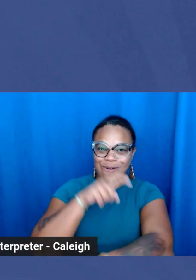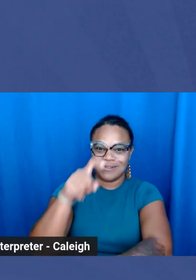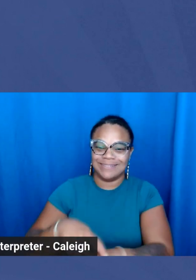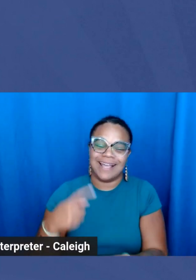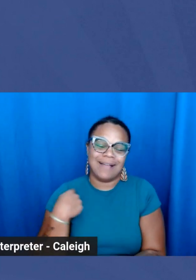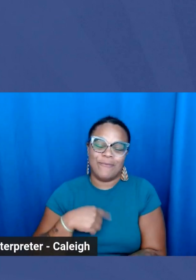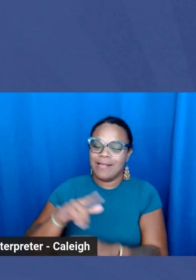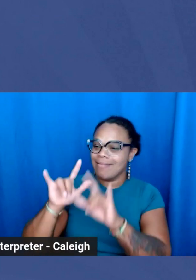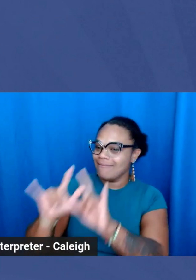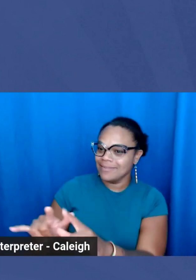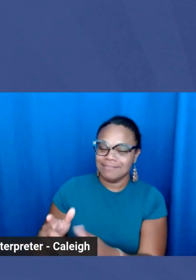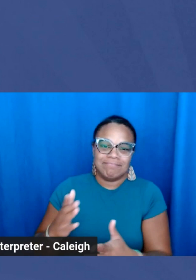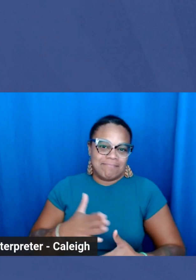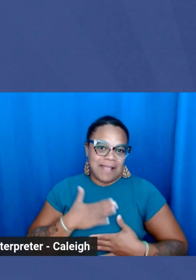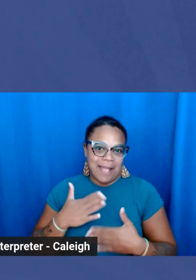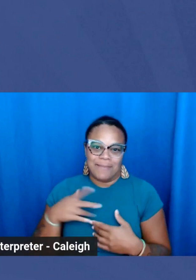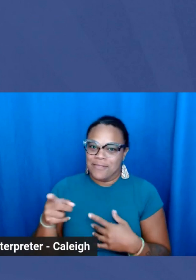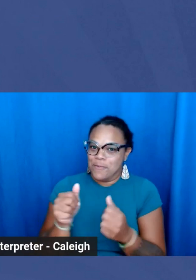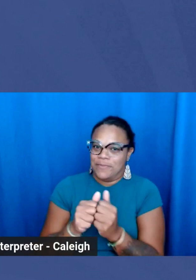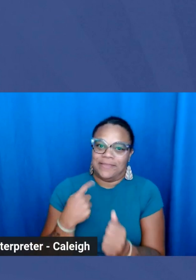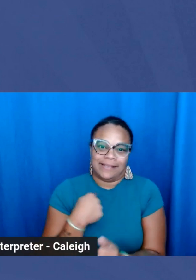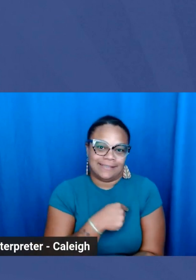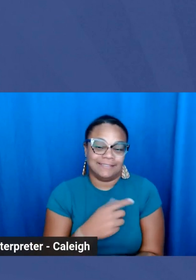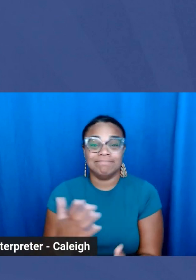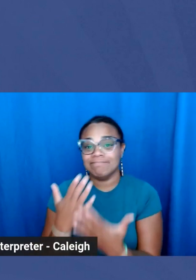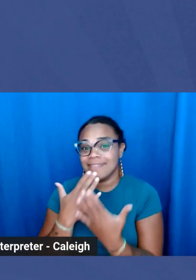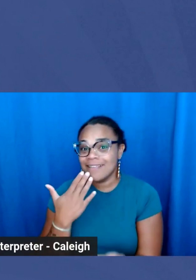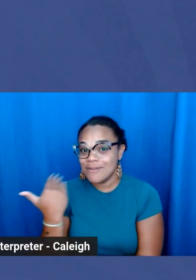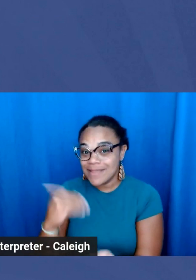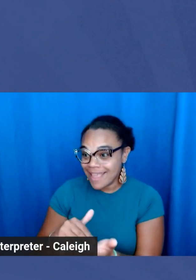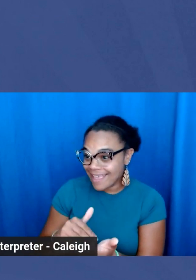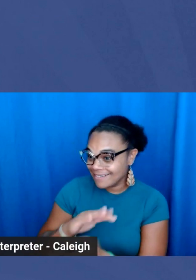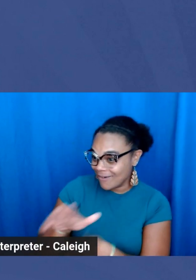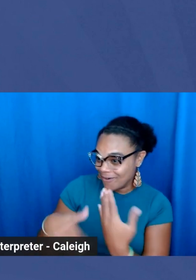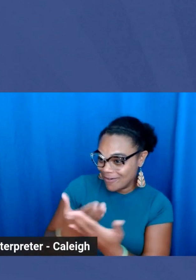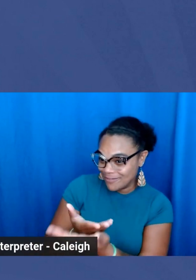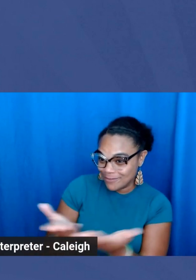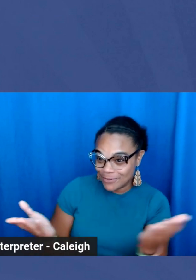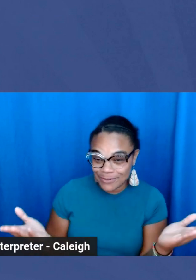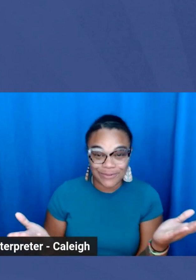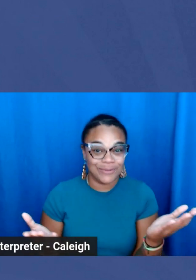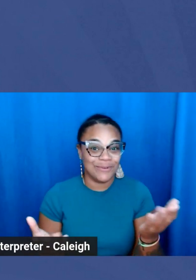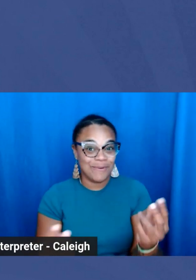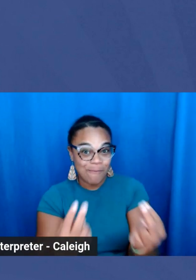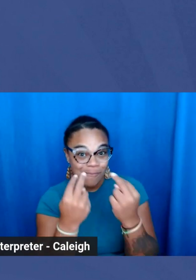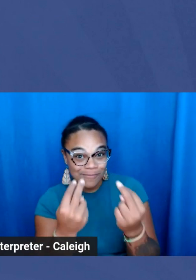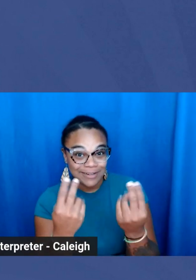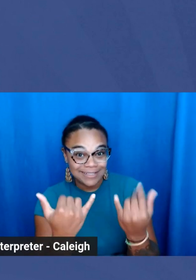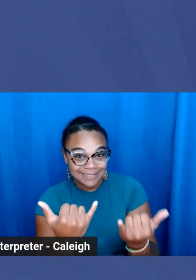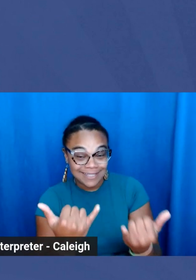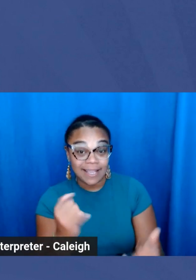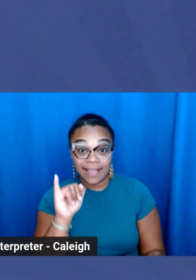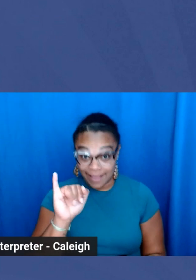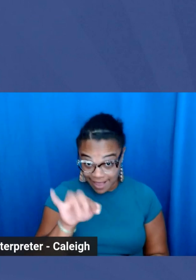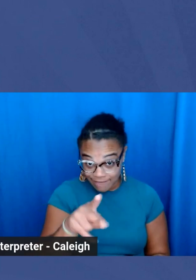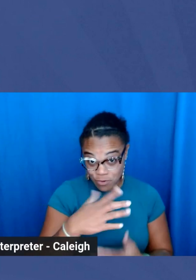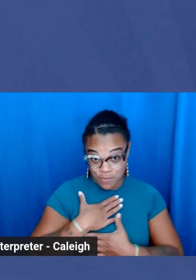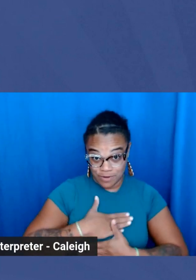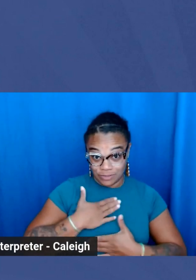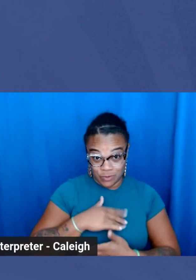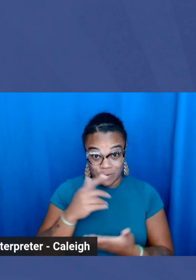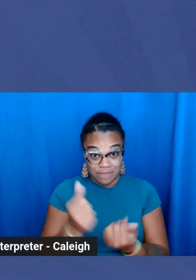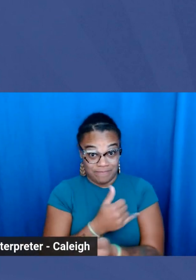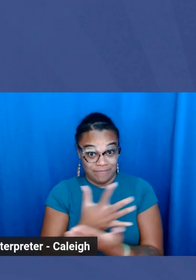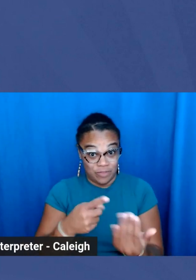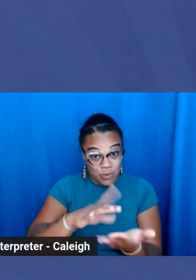to have them with us. So, thank you again to all of you for joining us today. If you enjoyed what you learned today